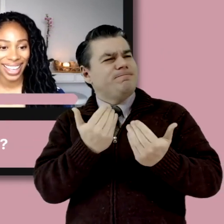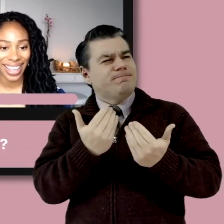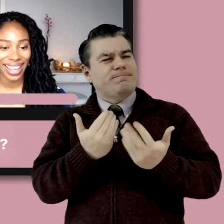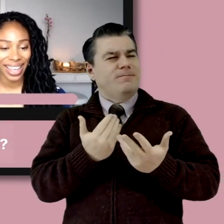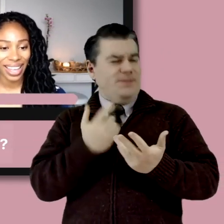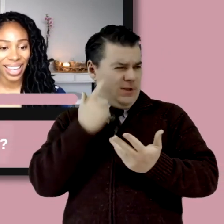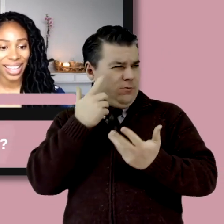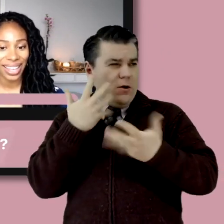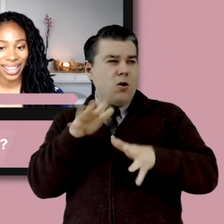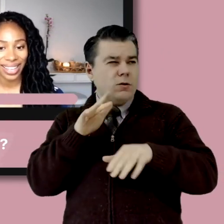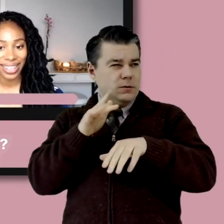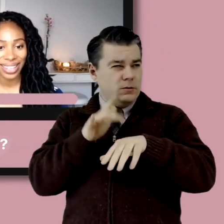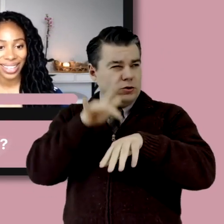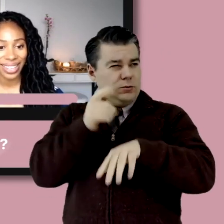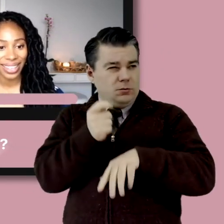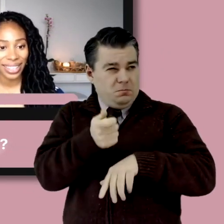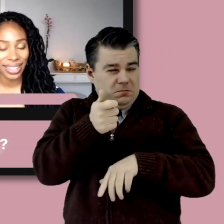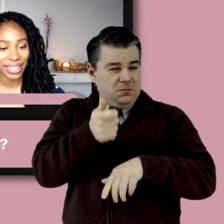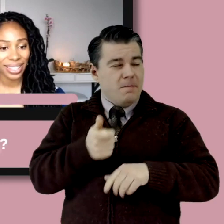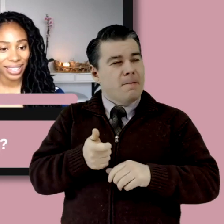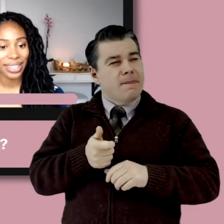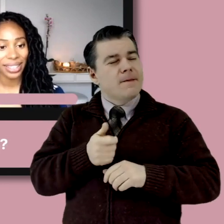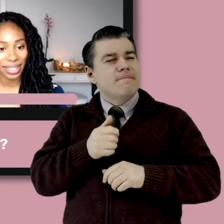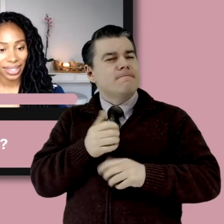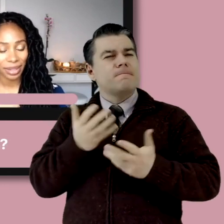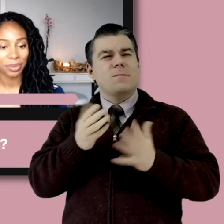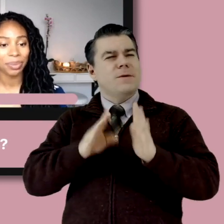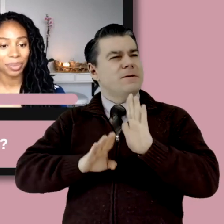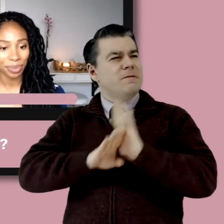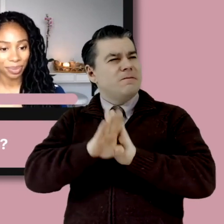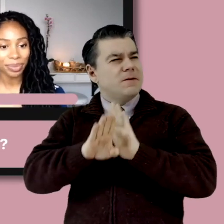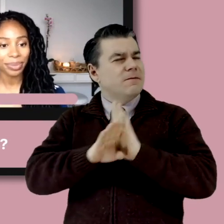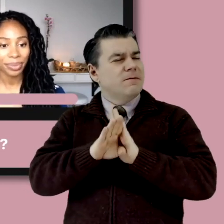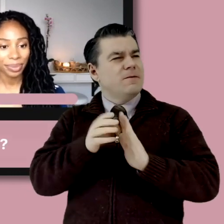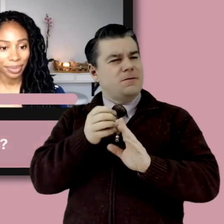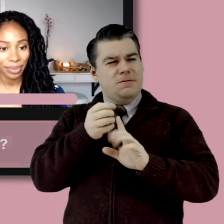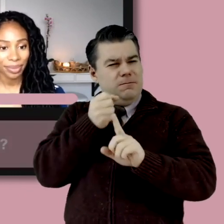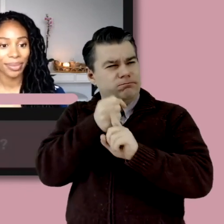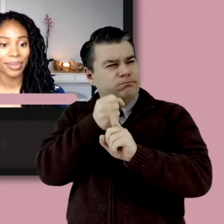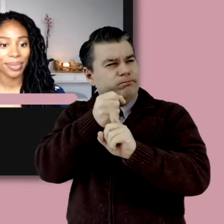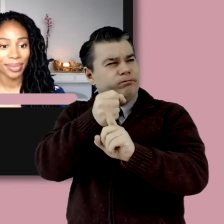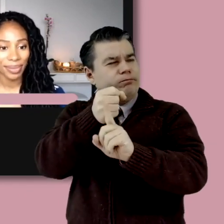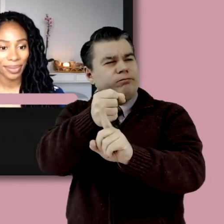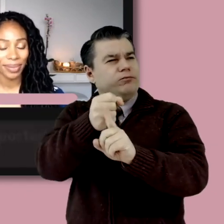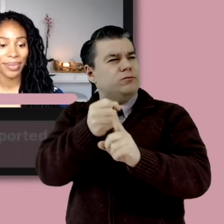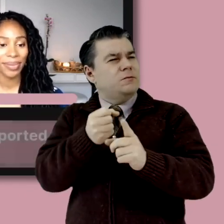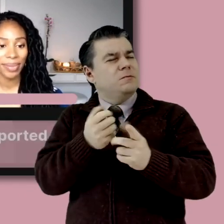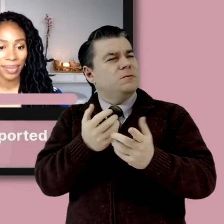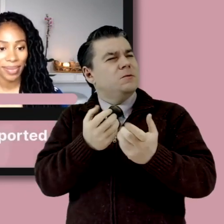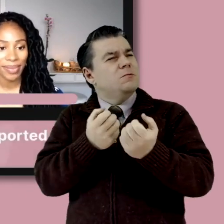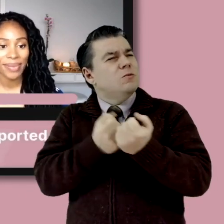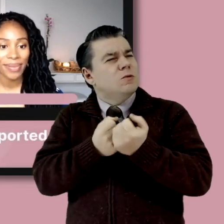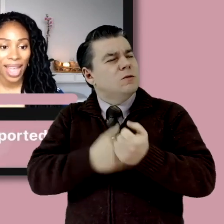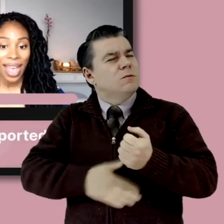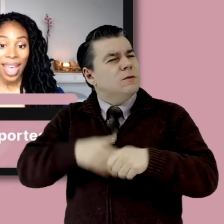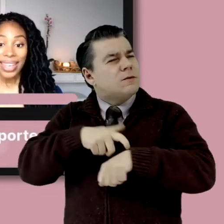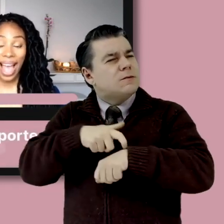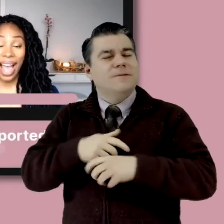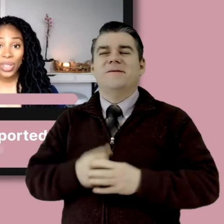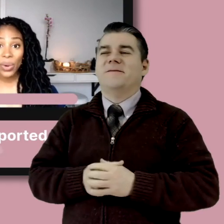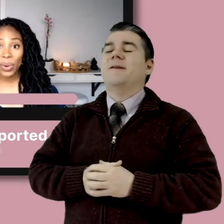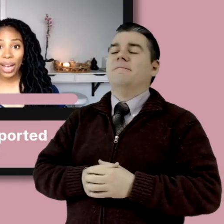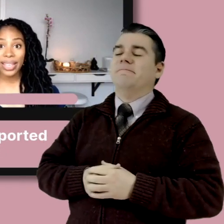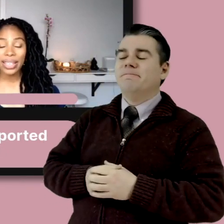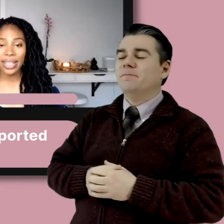tell us I think you touched on this a little bit already. What are the developmental milestones supported by tummy time?